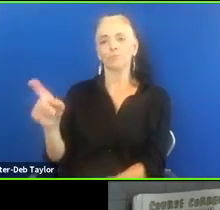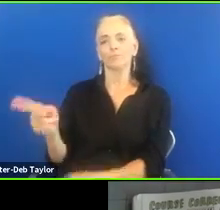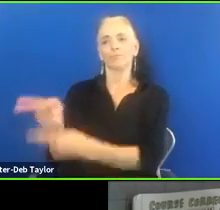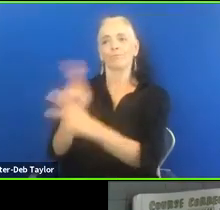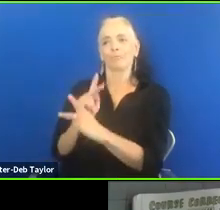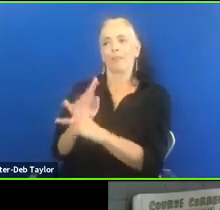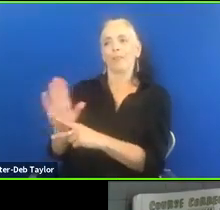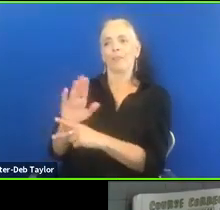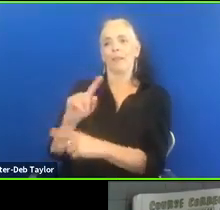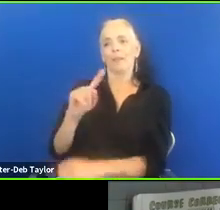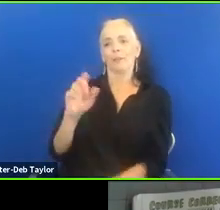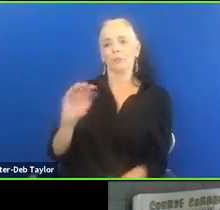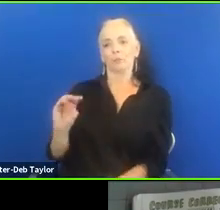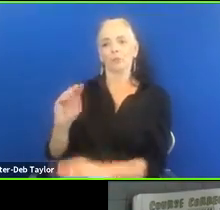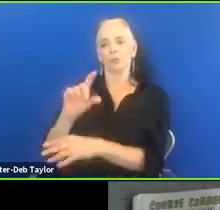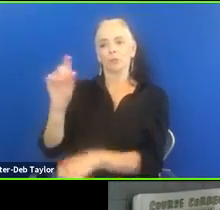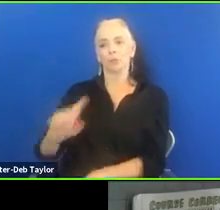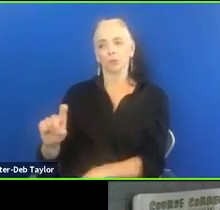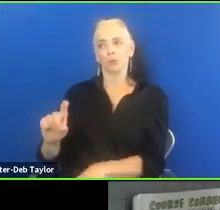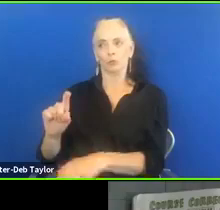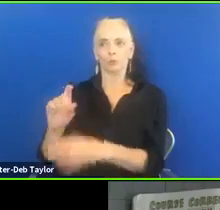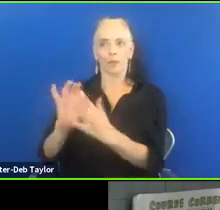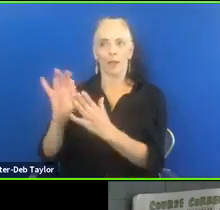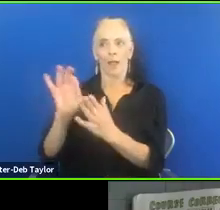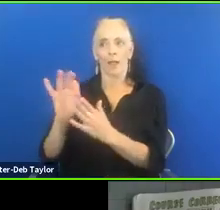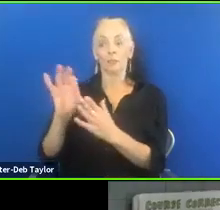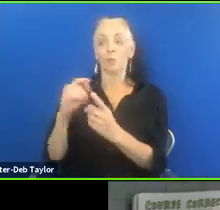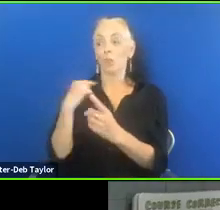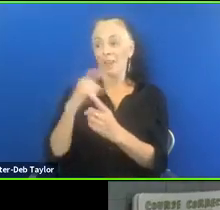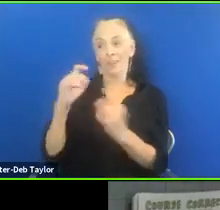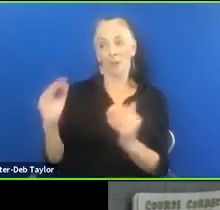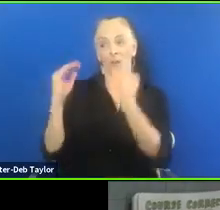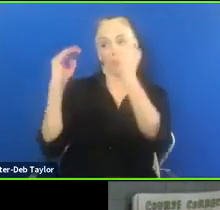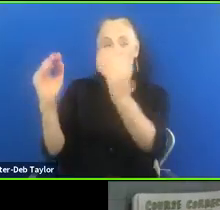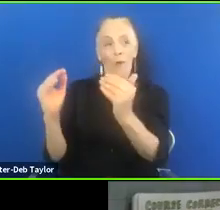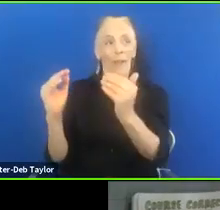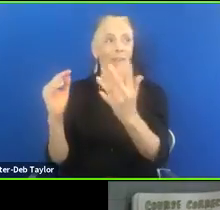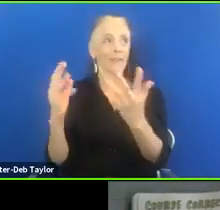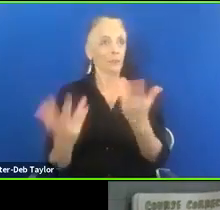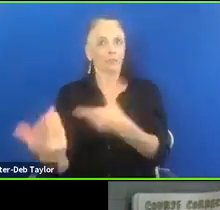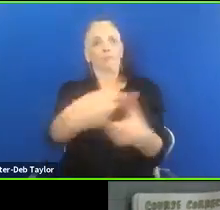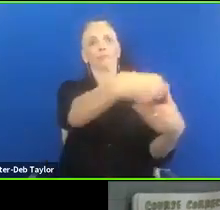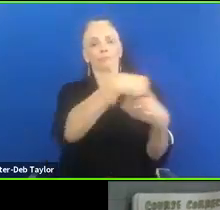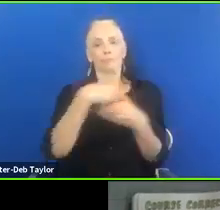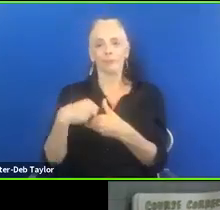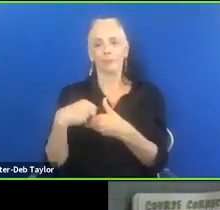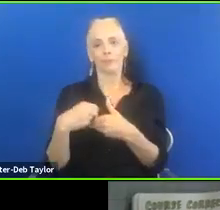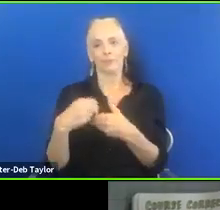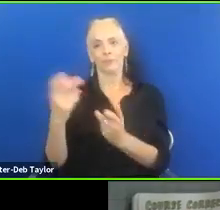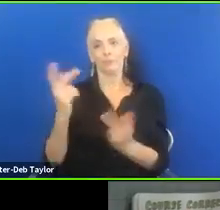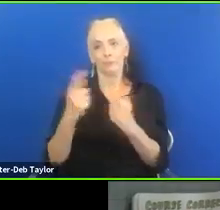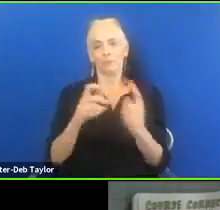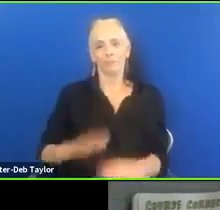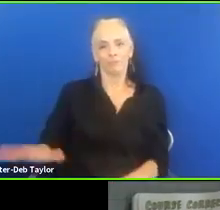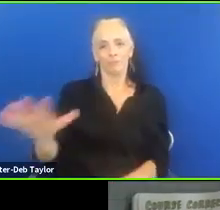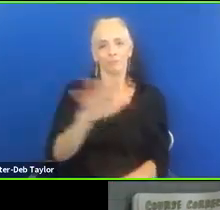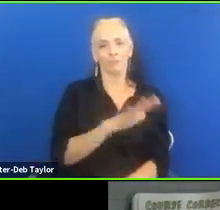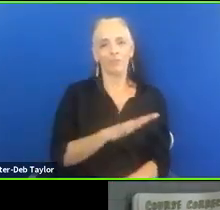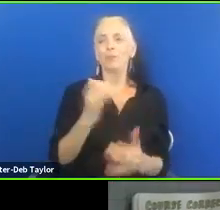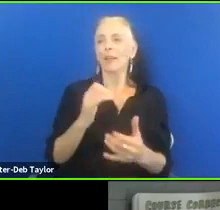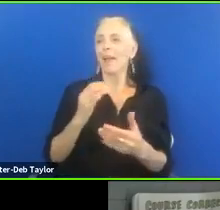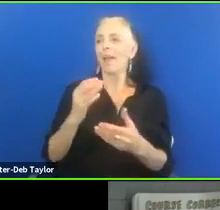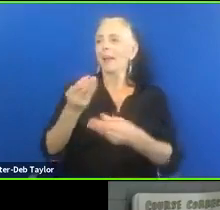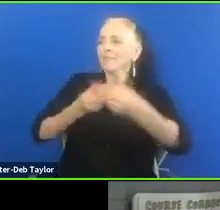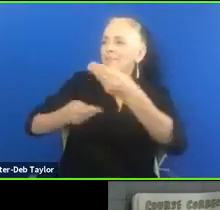an upgrade to have the capacity to host everyone today from all the places and beyond that we named. So in the spirit of reciprocity, we'd like to